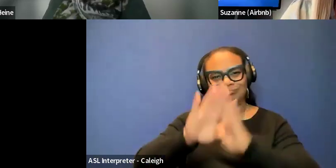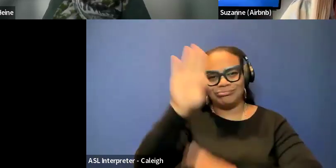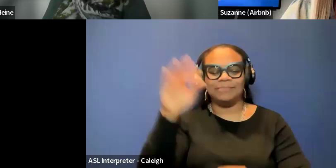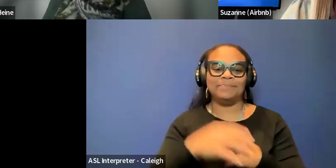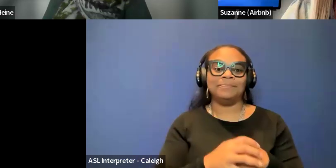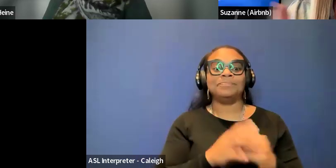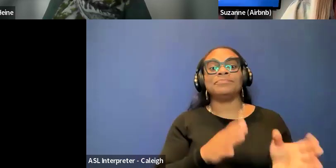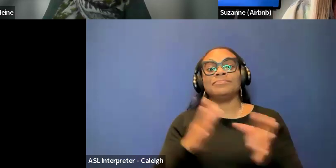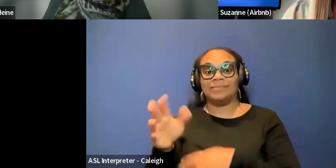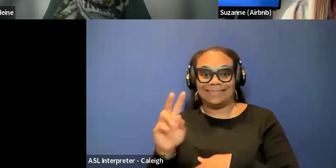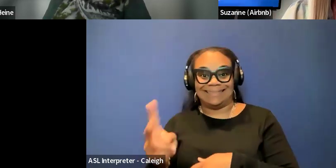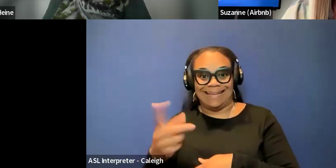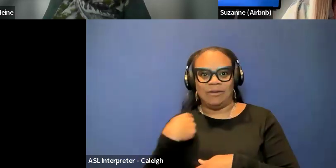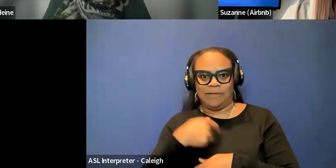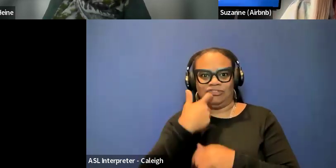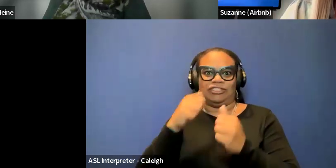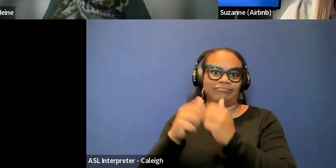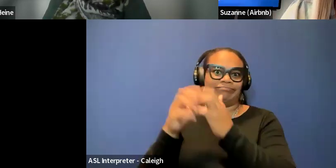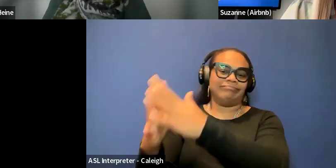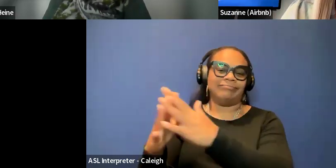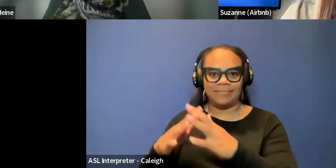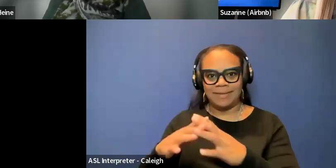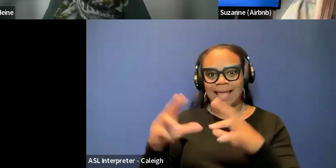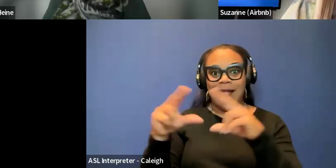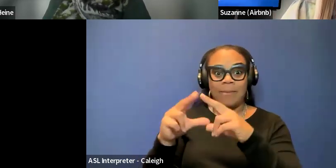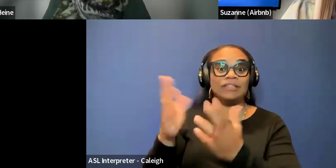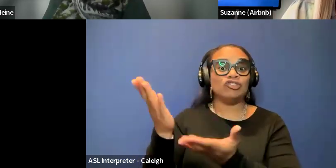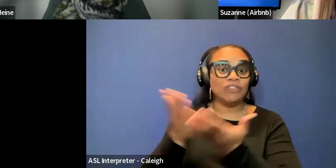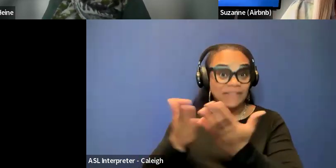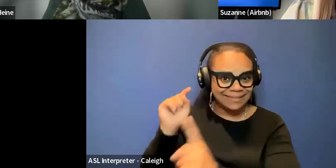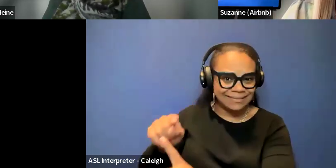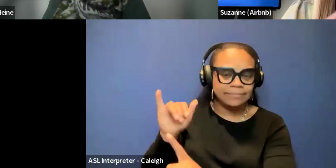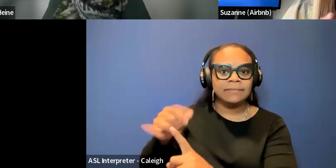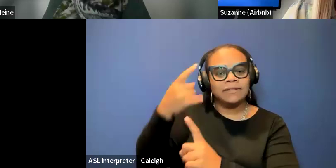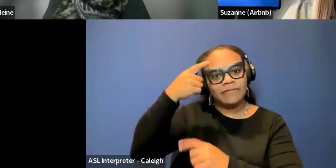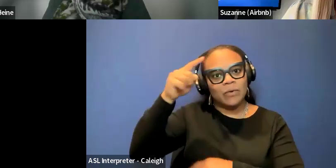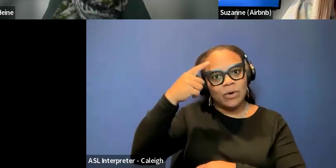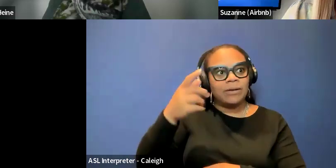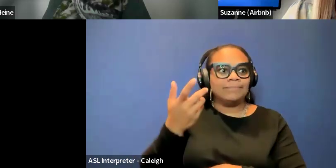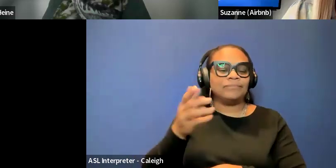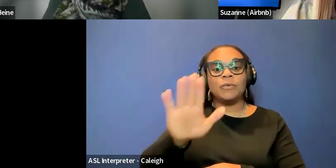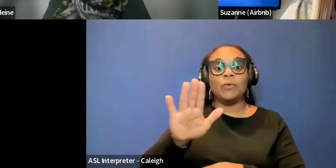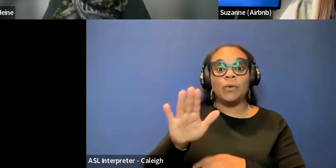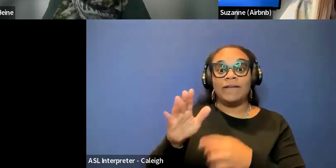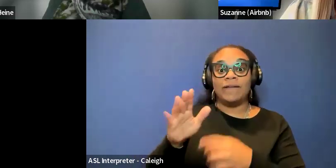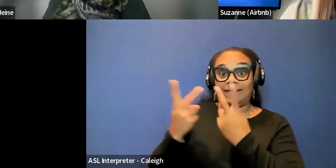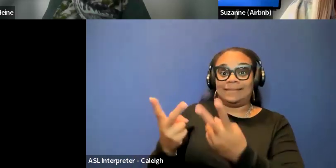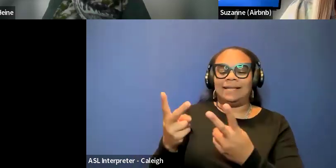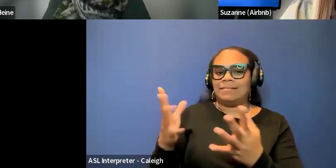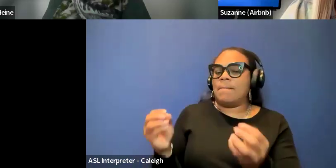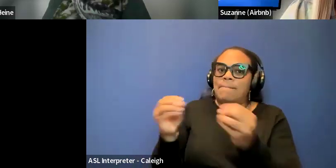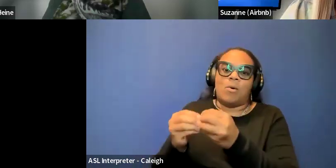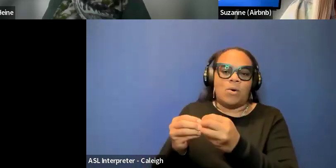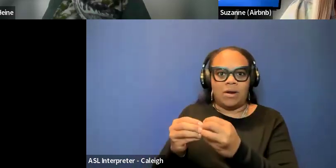And the second thing that we launched is Airbnb services. And these are designed to make your stay even more special. So